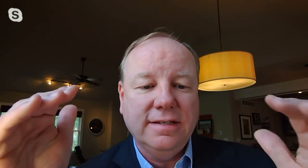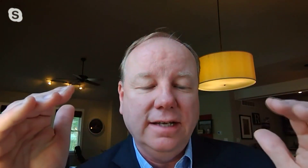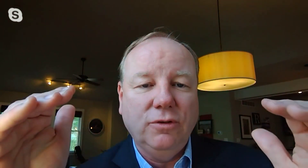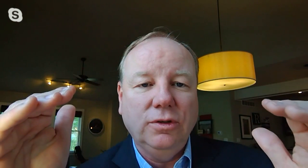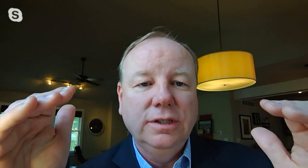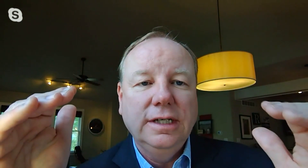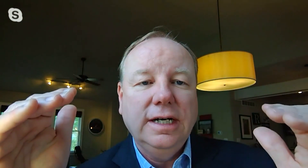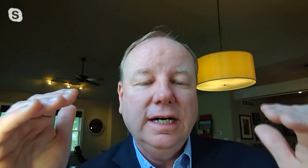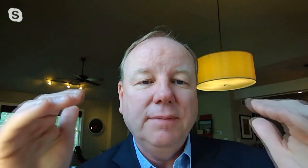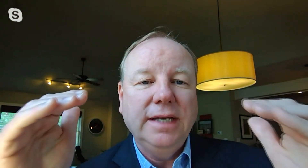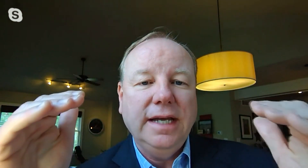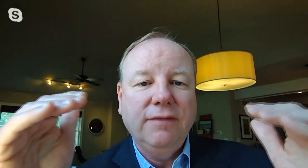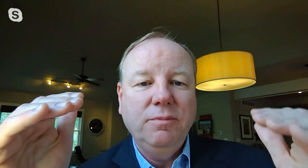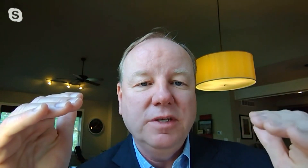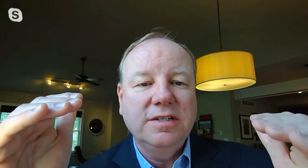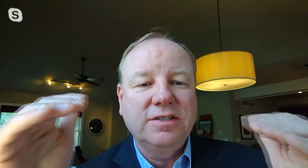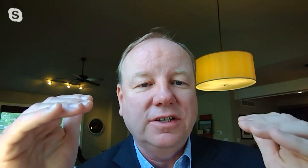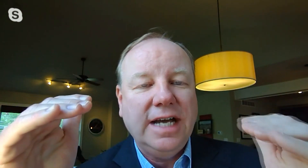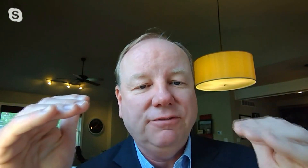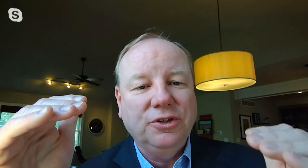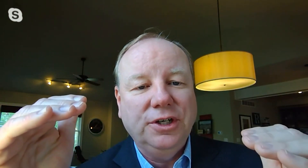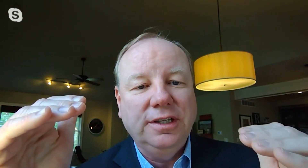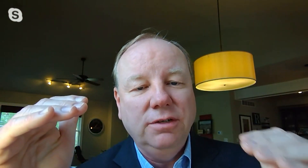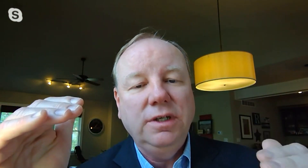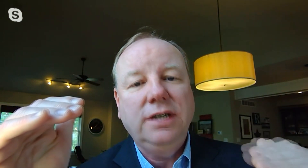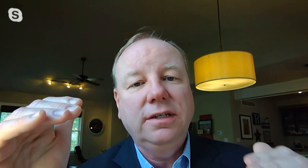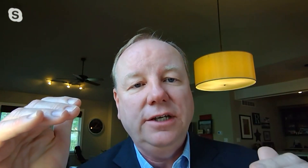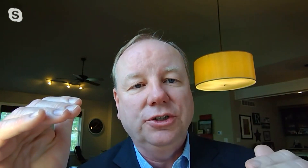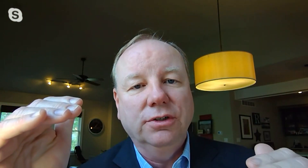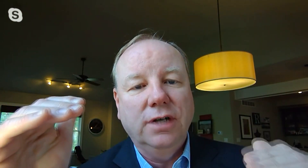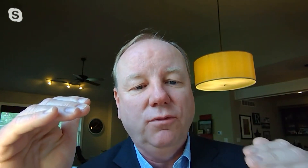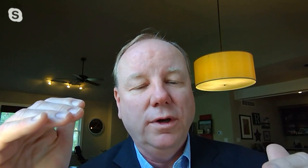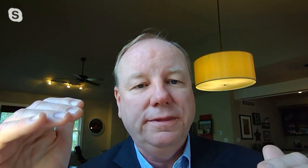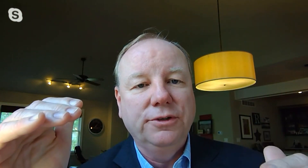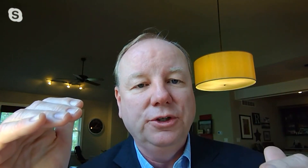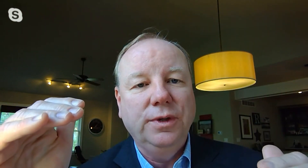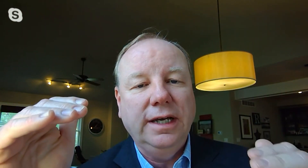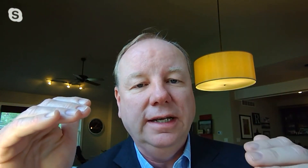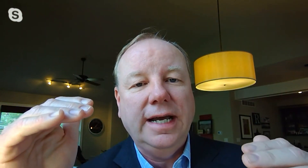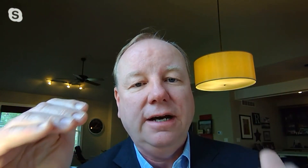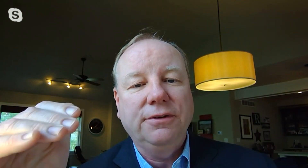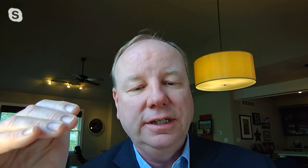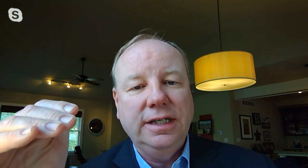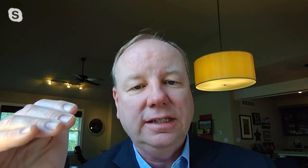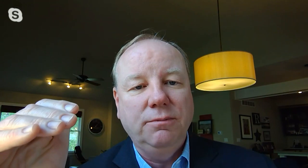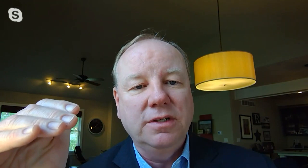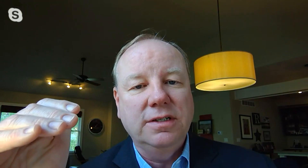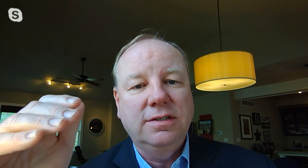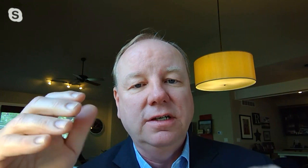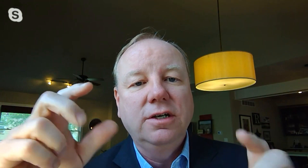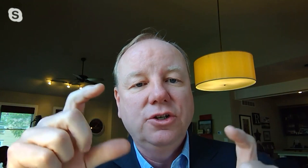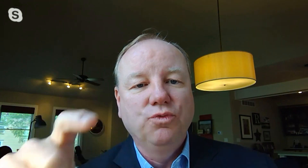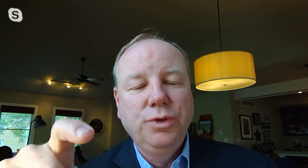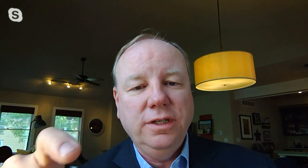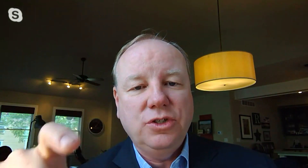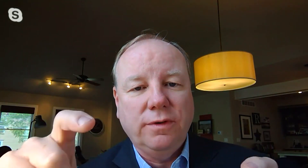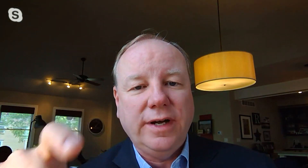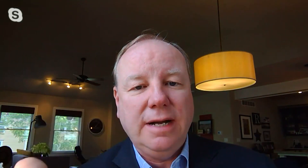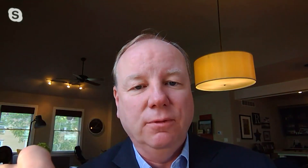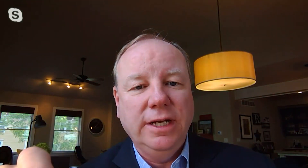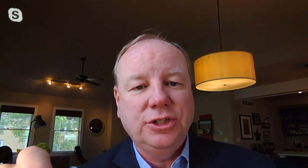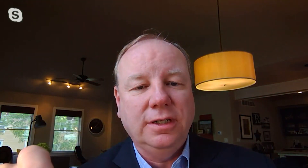the thing that drives the numbers here locally and really nationally are the little hot spots that add up. There's a